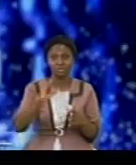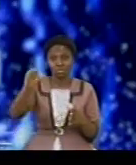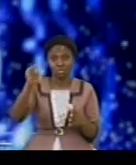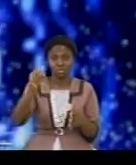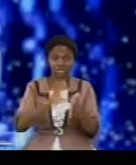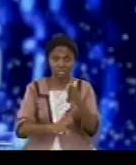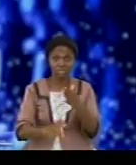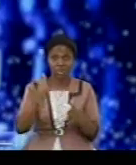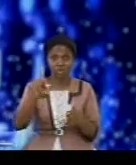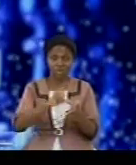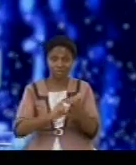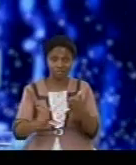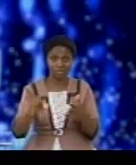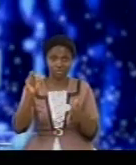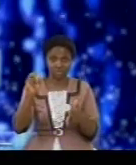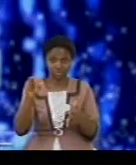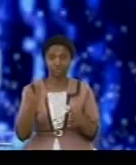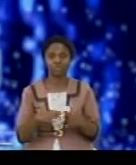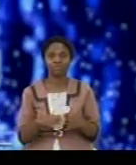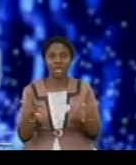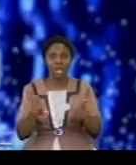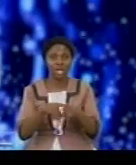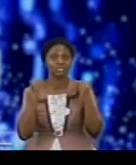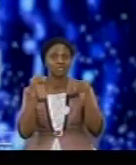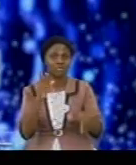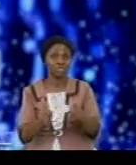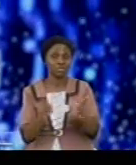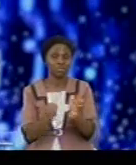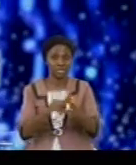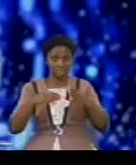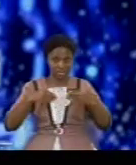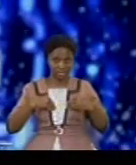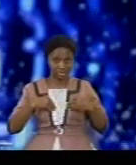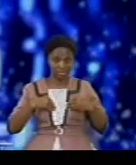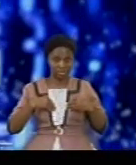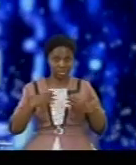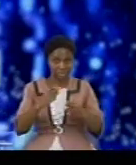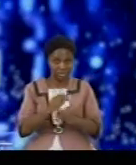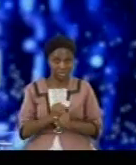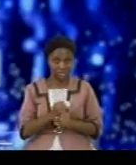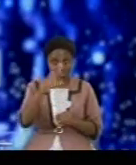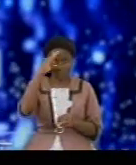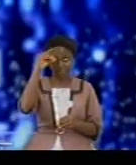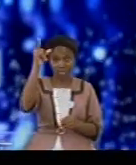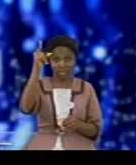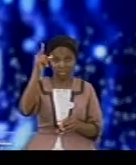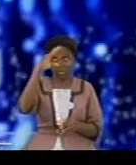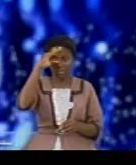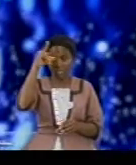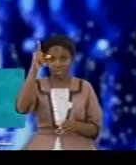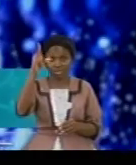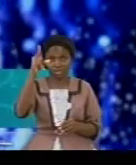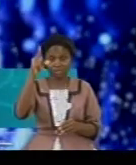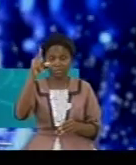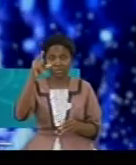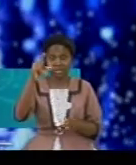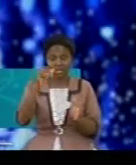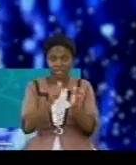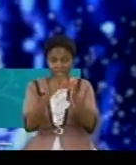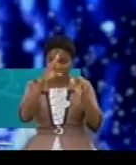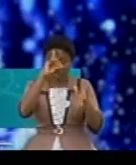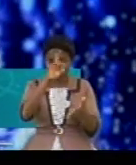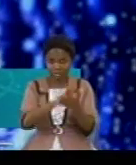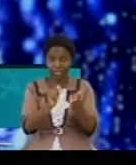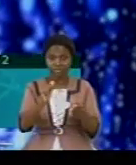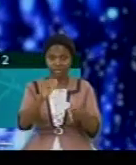received him, to them gave he power to become the sons of God, even to them that believe on his name.